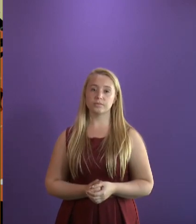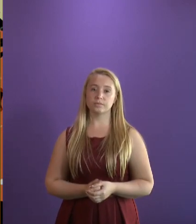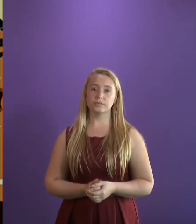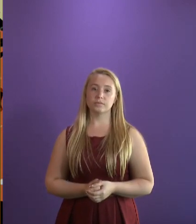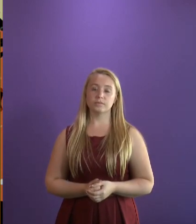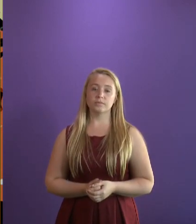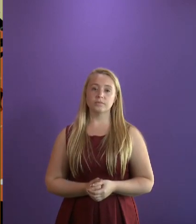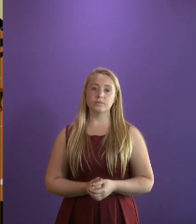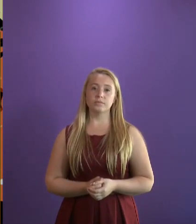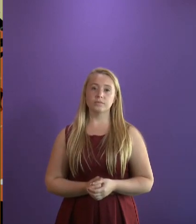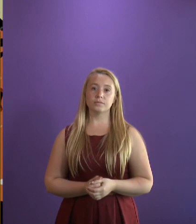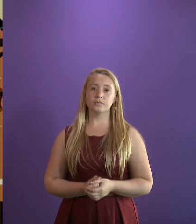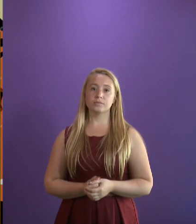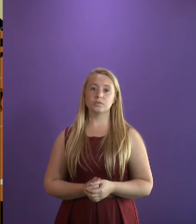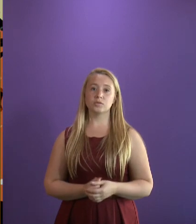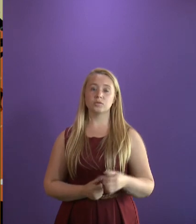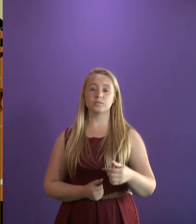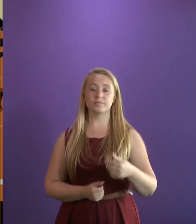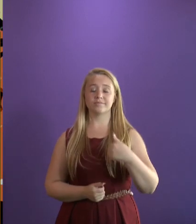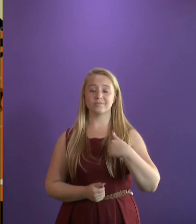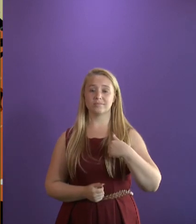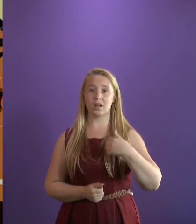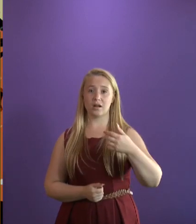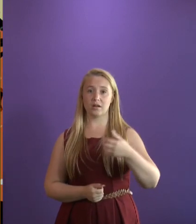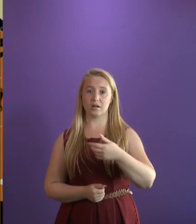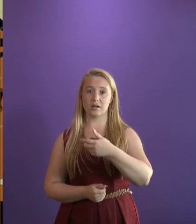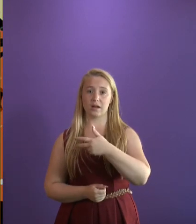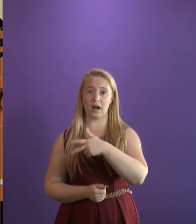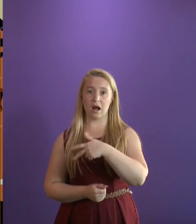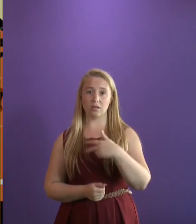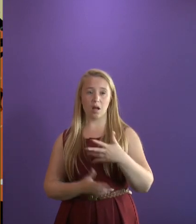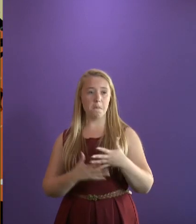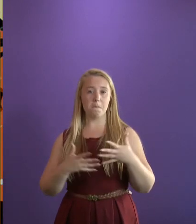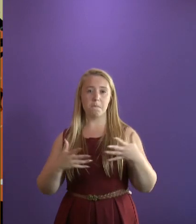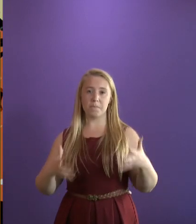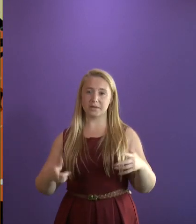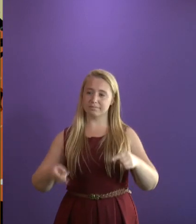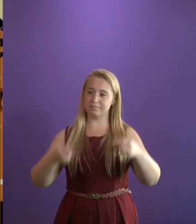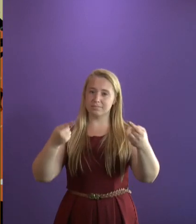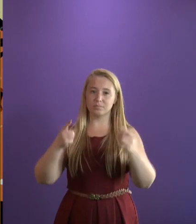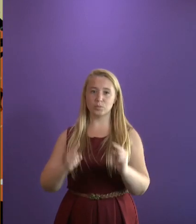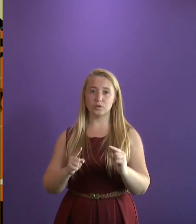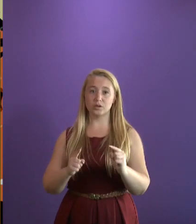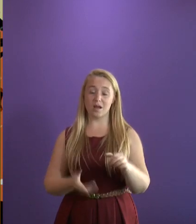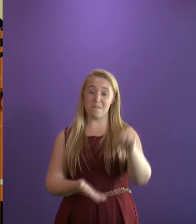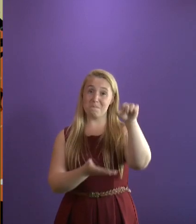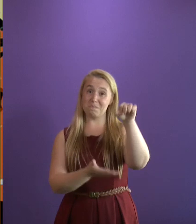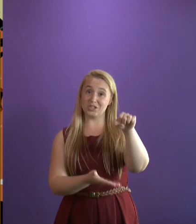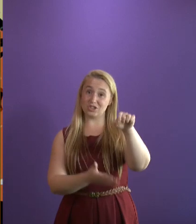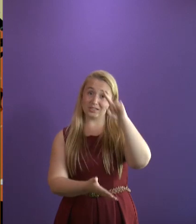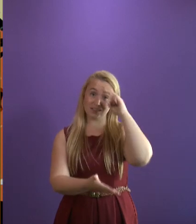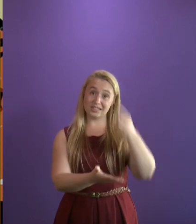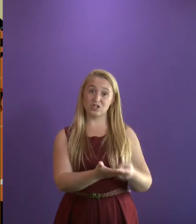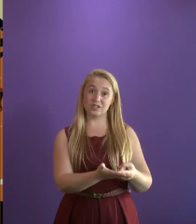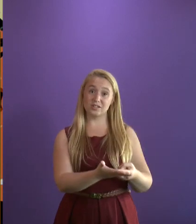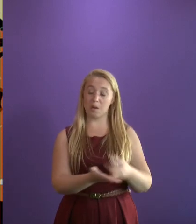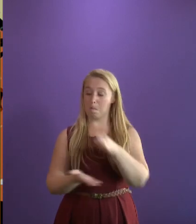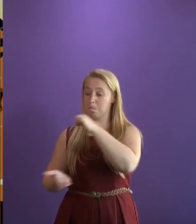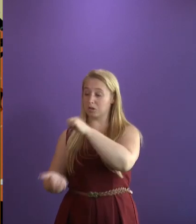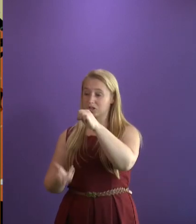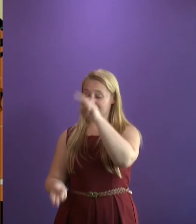My most challenging task as a councillor, making difficult budget decisions in the light of reducing council budgets